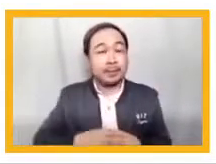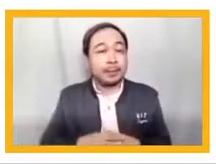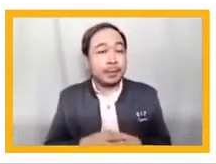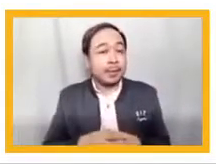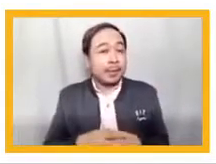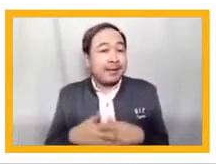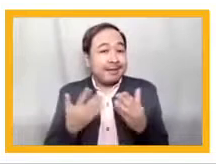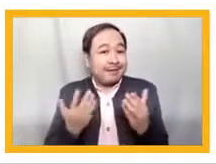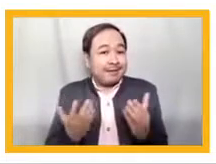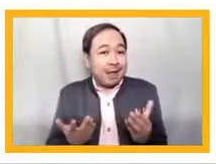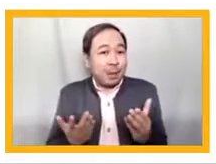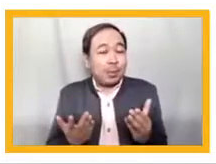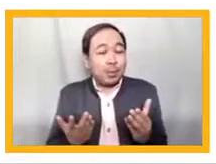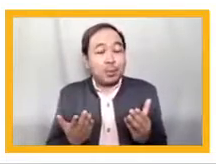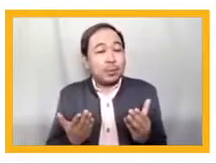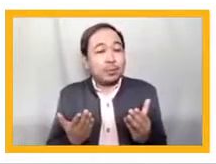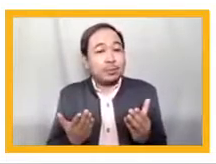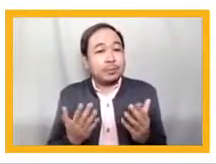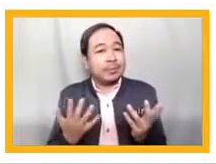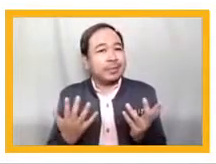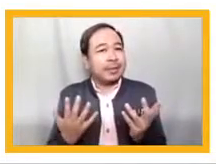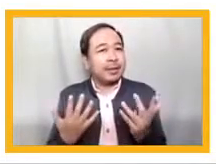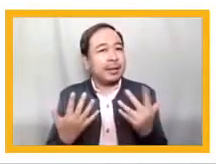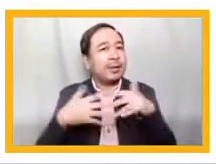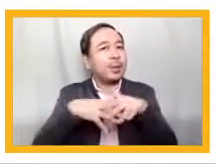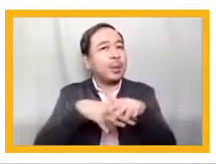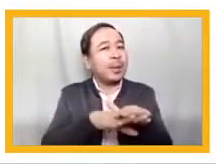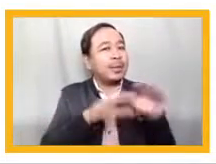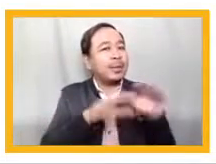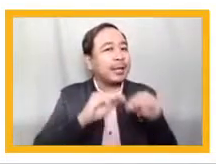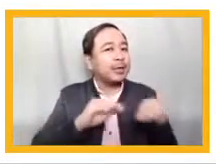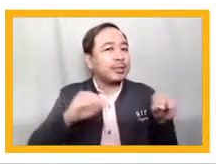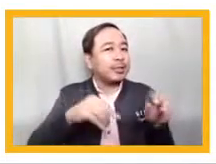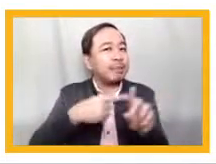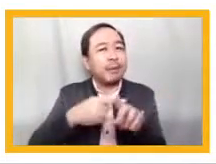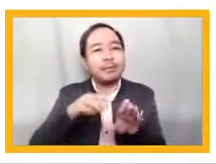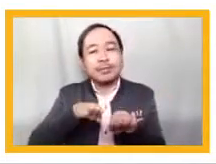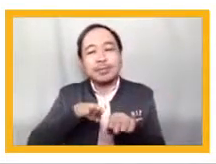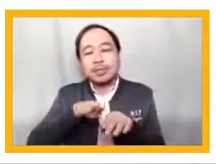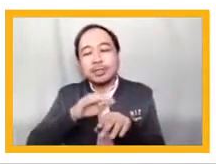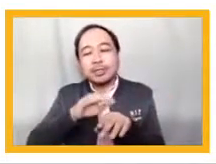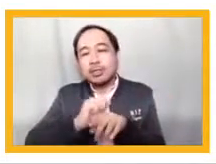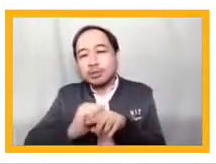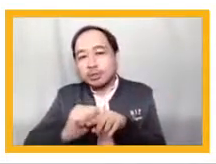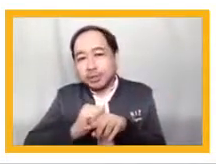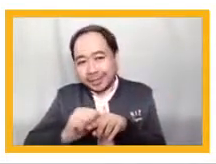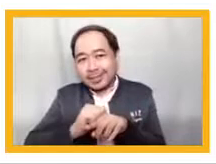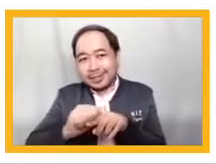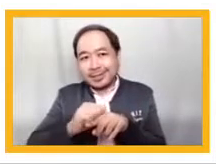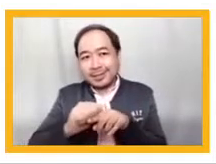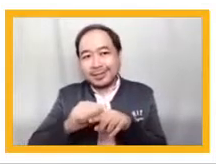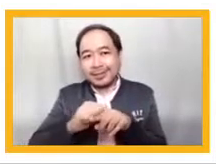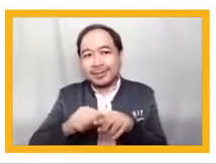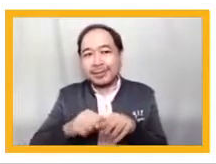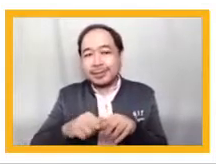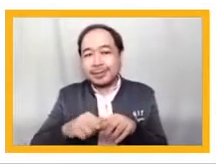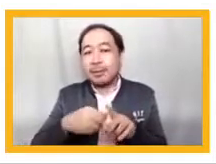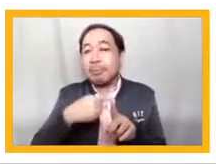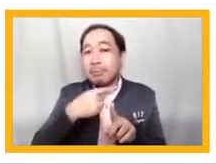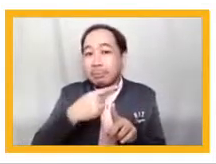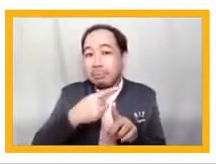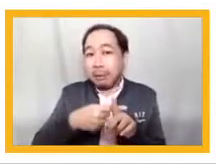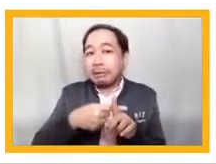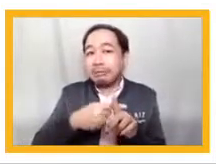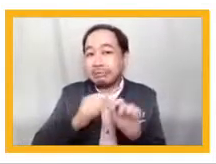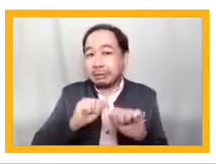we would like to combine the education and training with the advance of the 4.0 science and technology